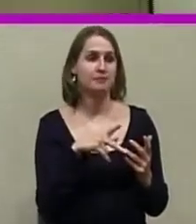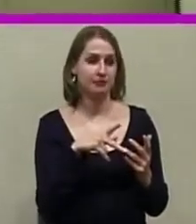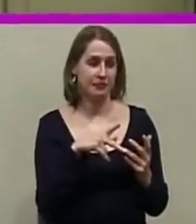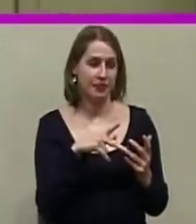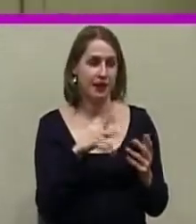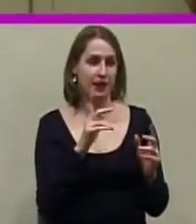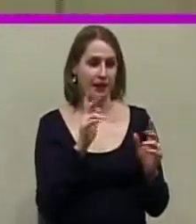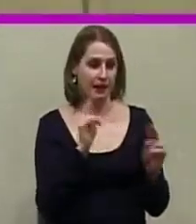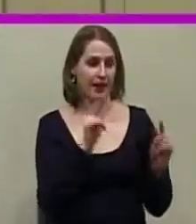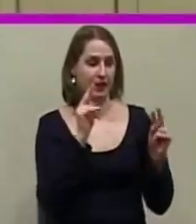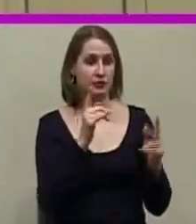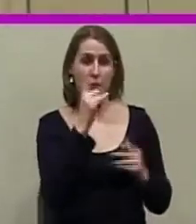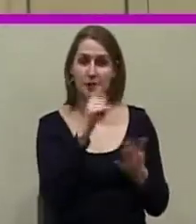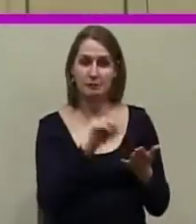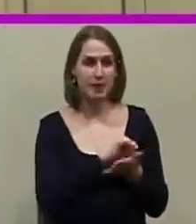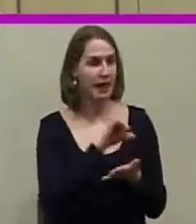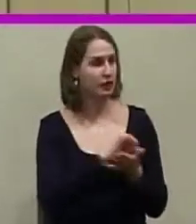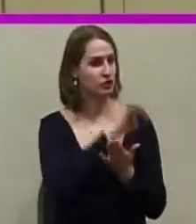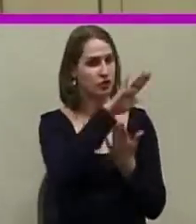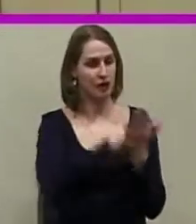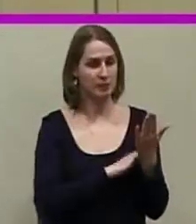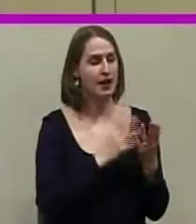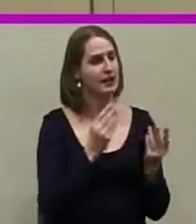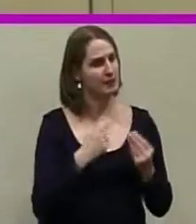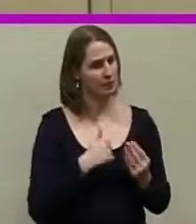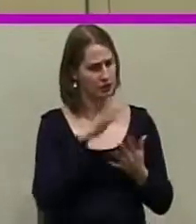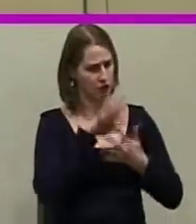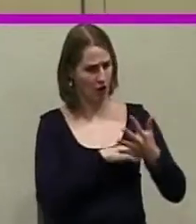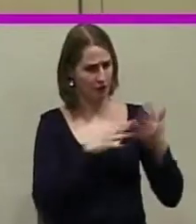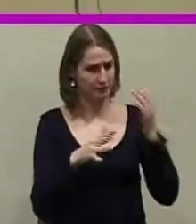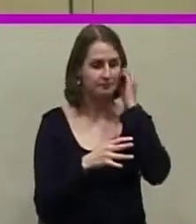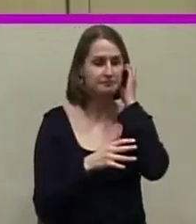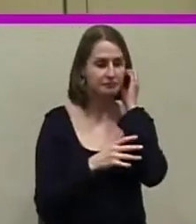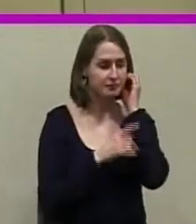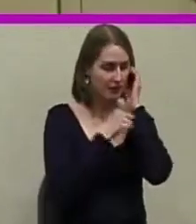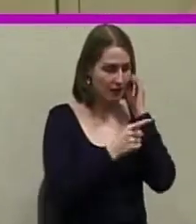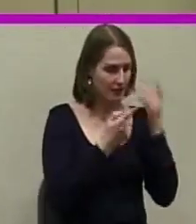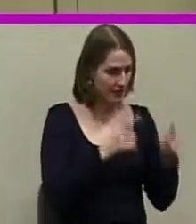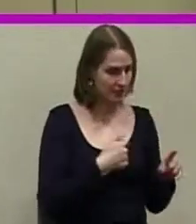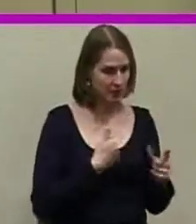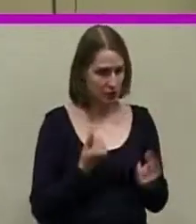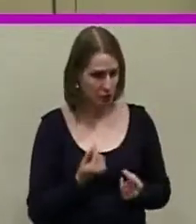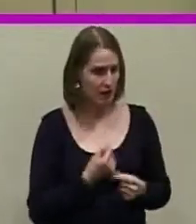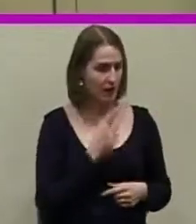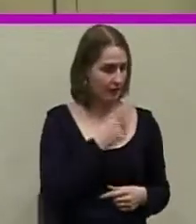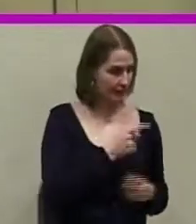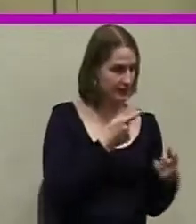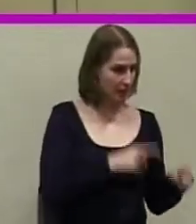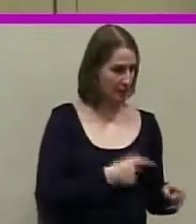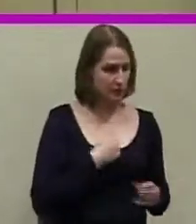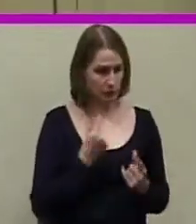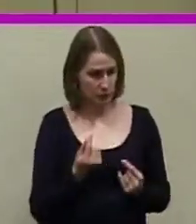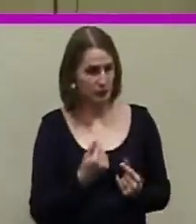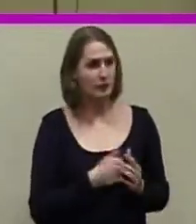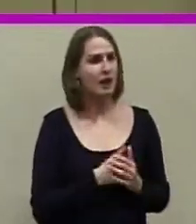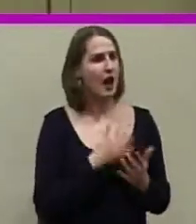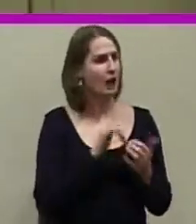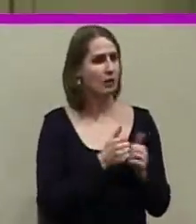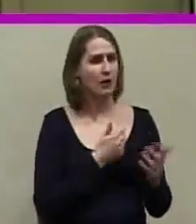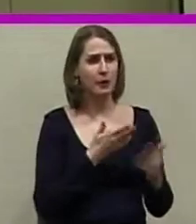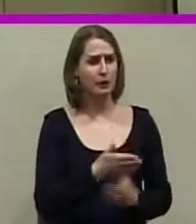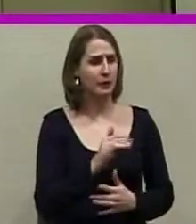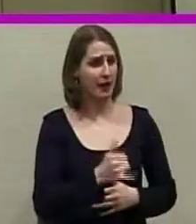in a one-page document, give me a flow chart. This happens, I do this. This happens, I do this. Then I go, well, how do I go through this? If there